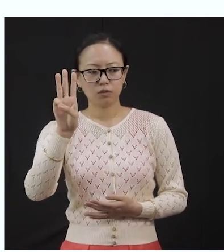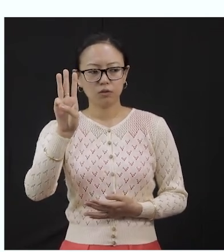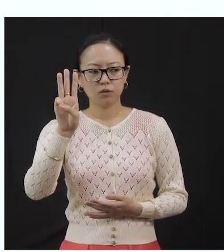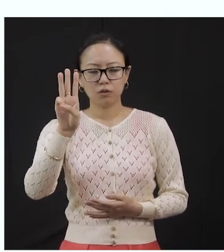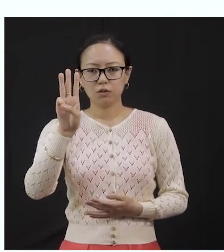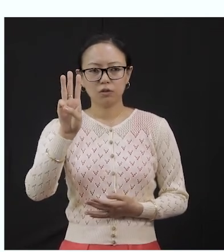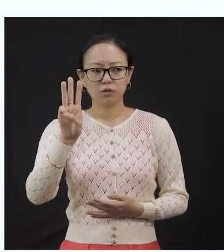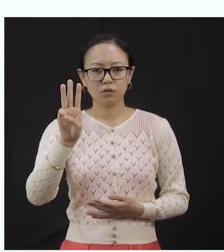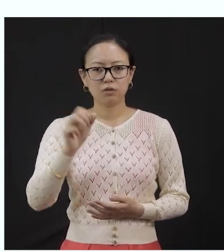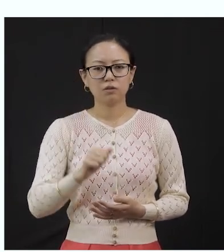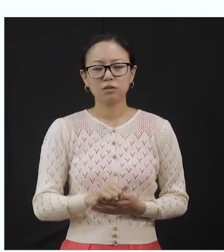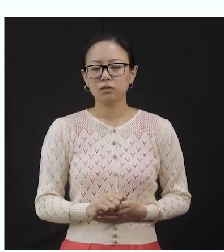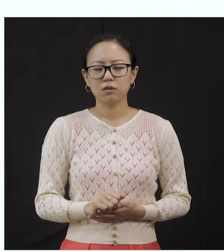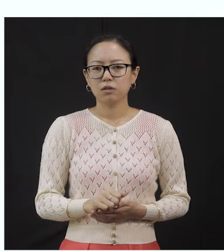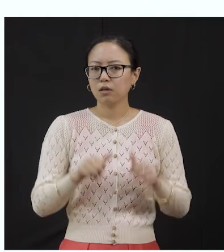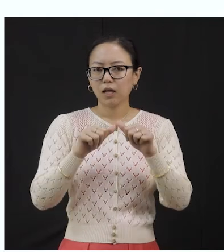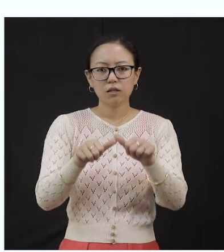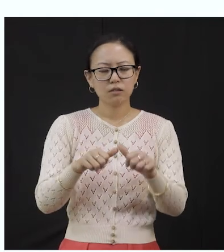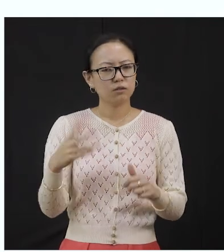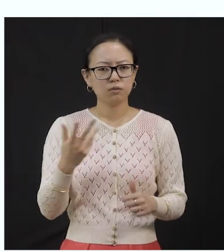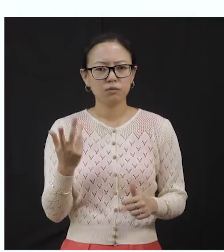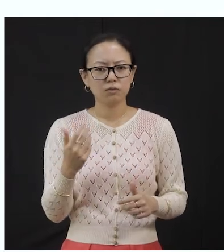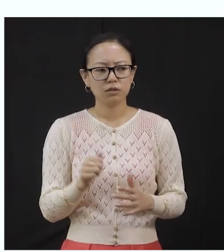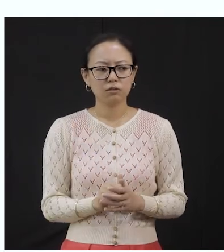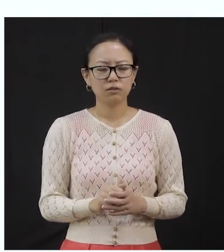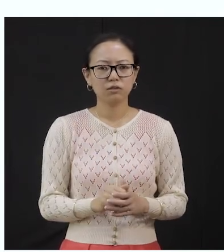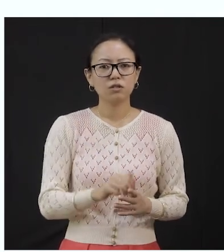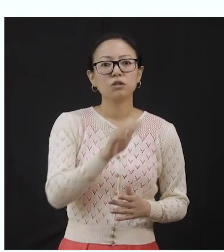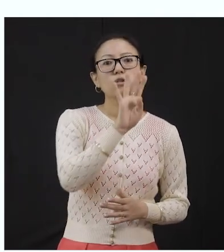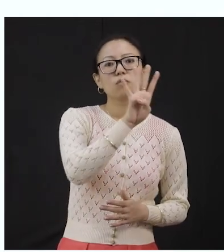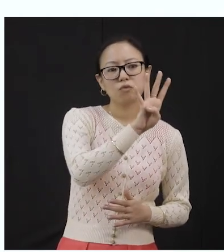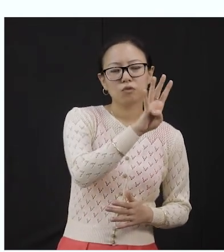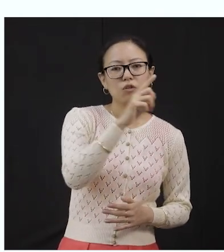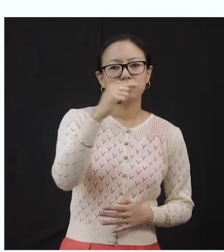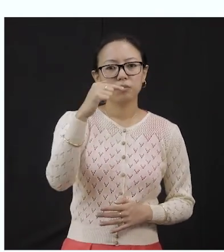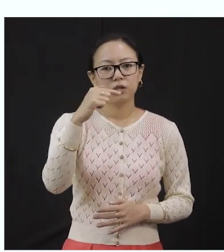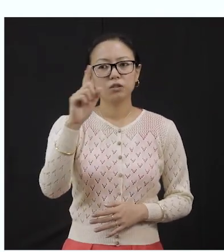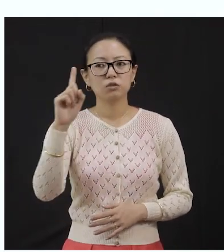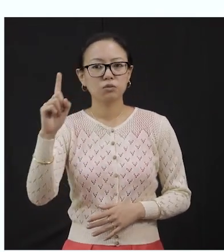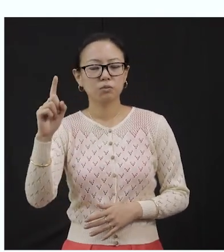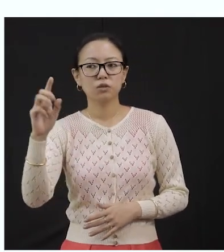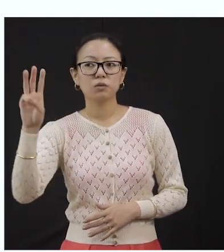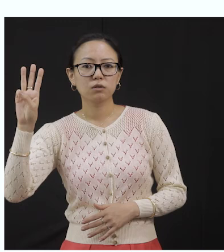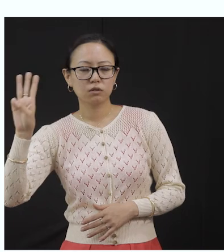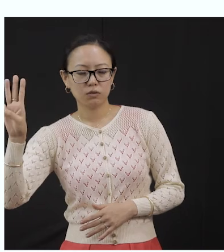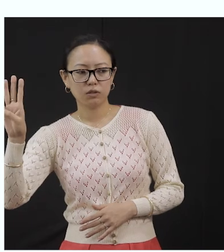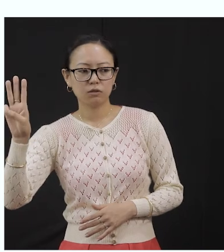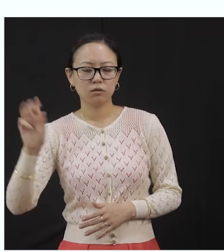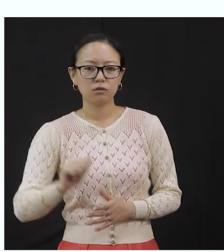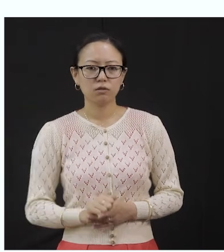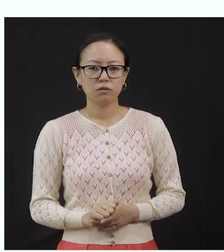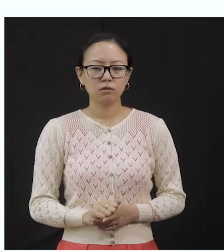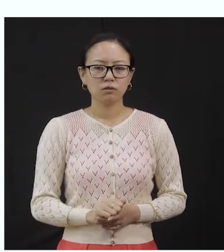Then what is the answer? Yes, 3. That is 4 minus 1 is equal to